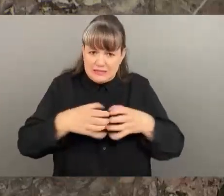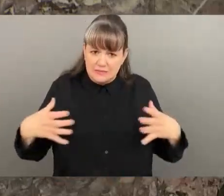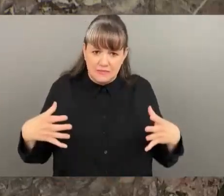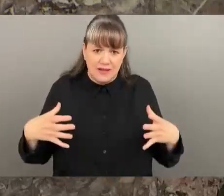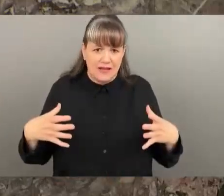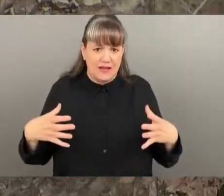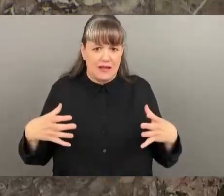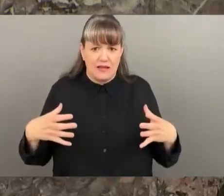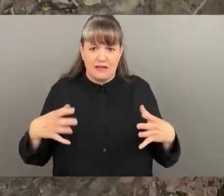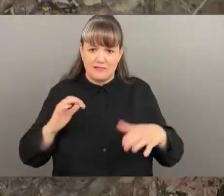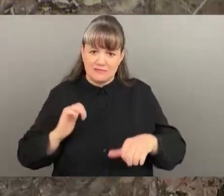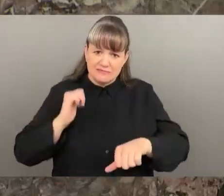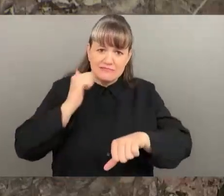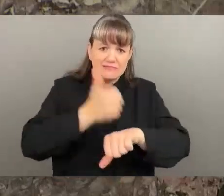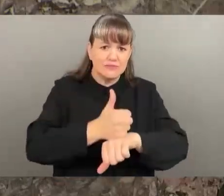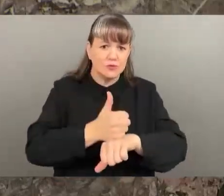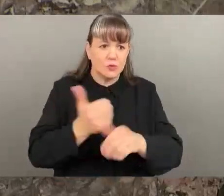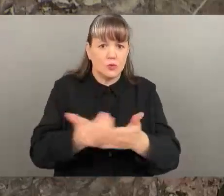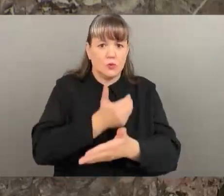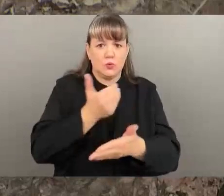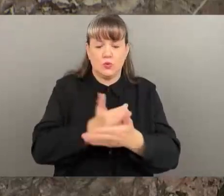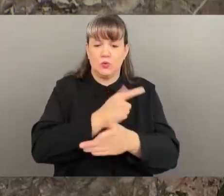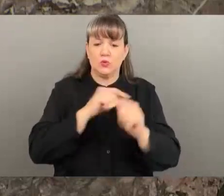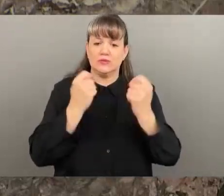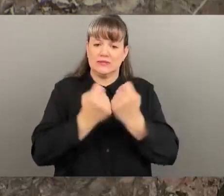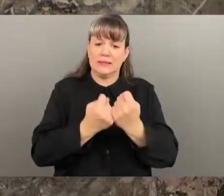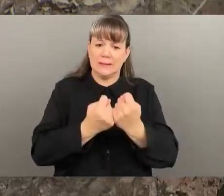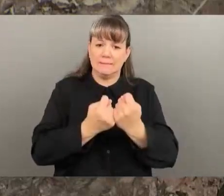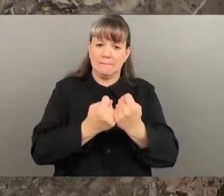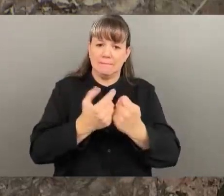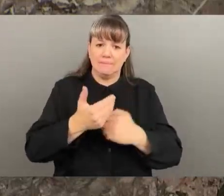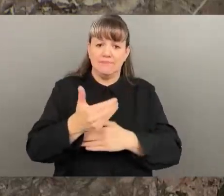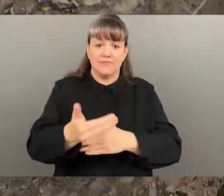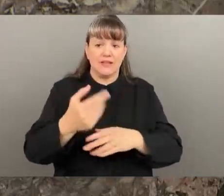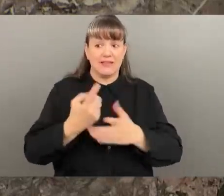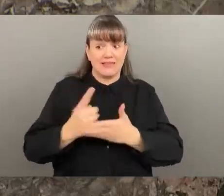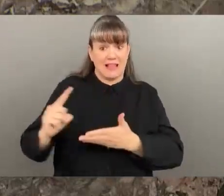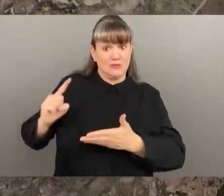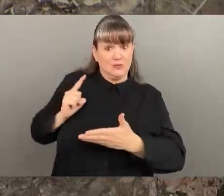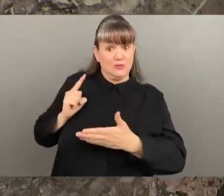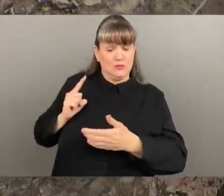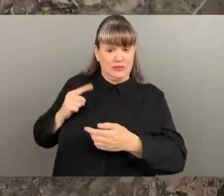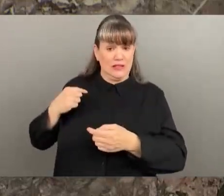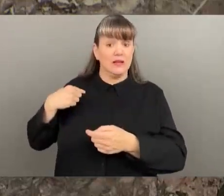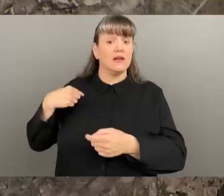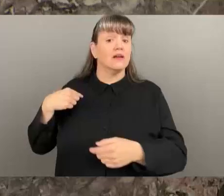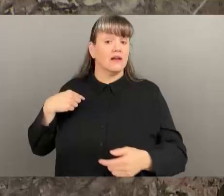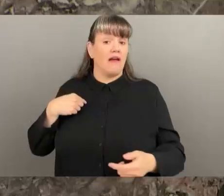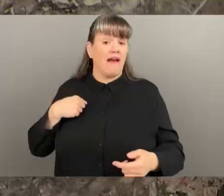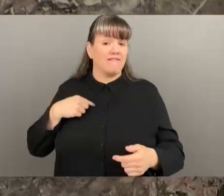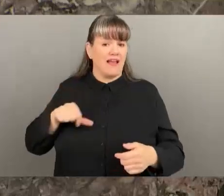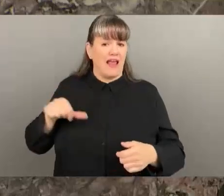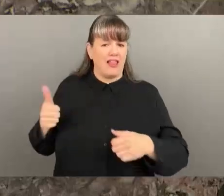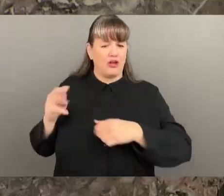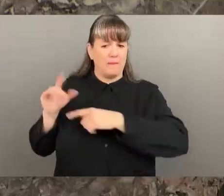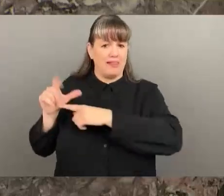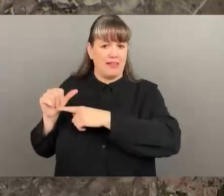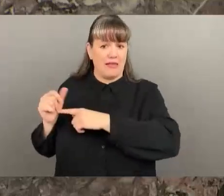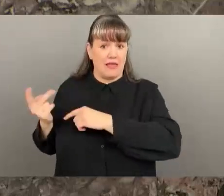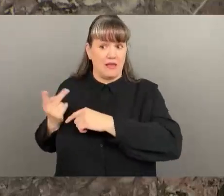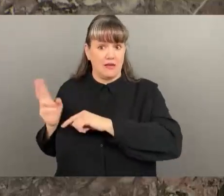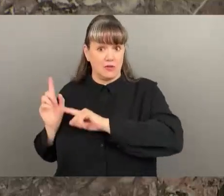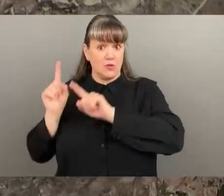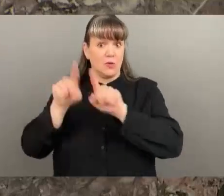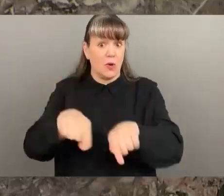opportunity just last week together with others to visit the Victoria-based CIRCLE team and to